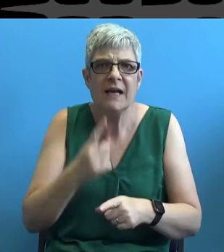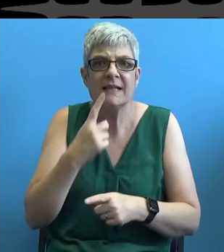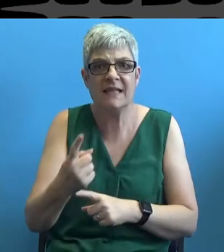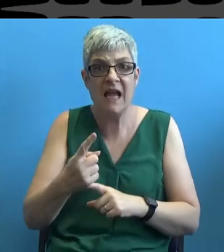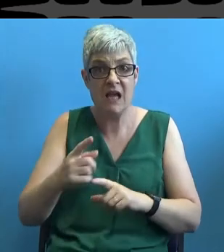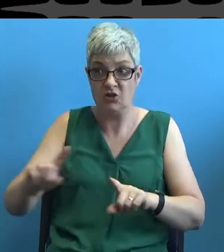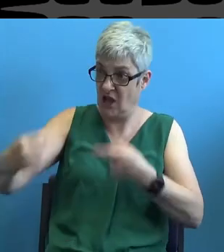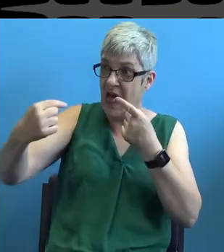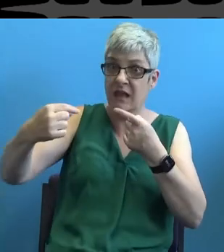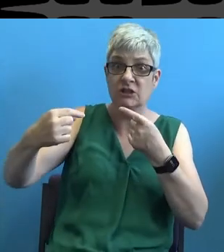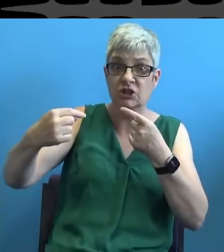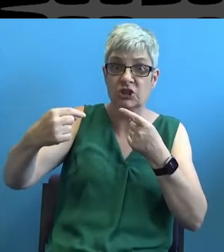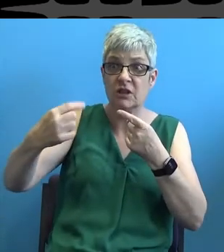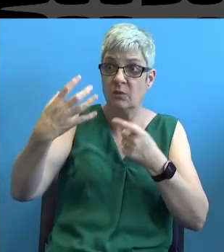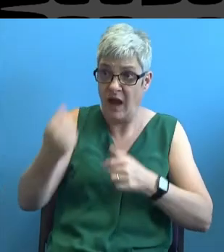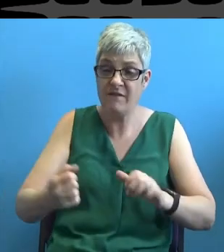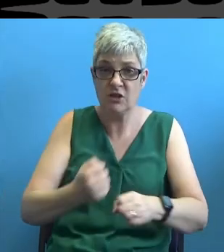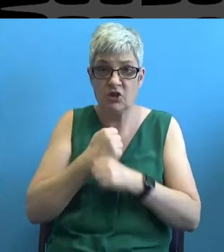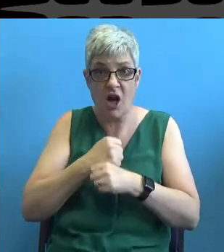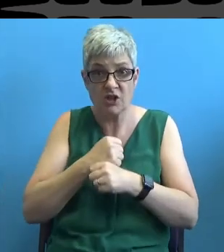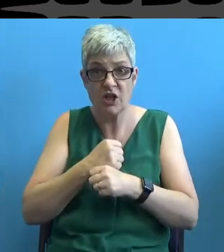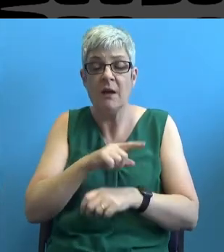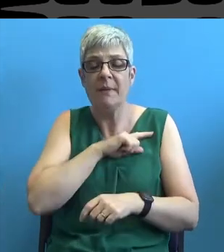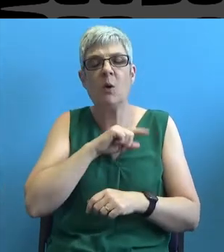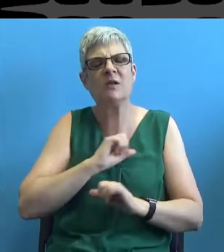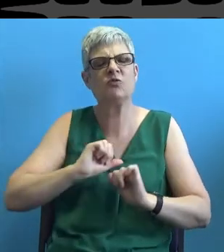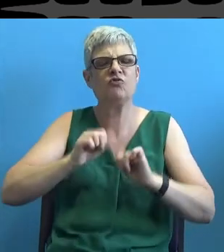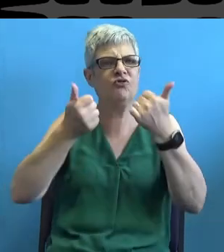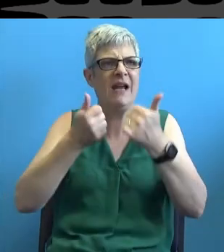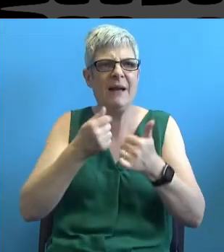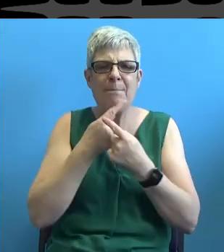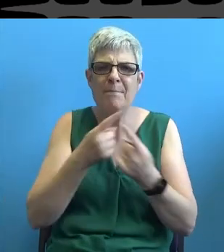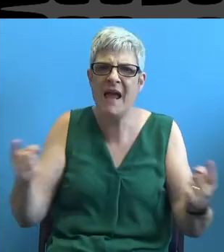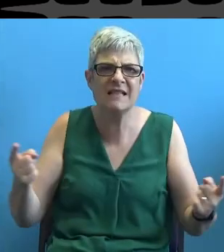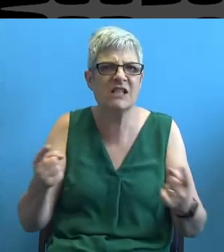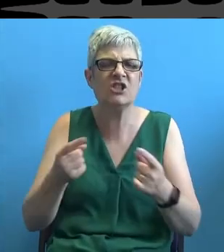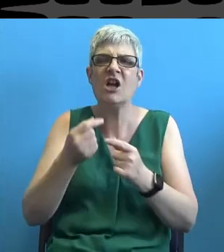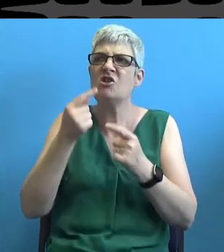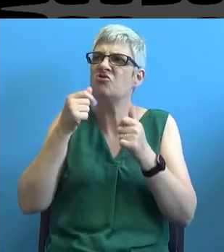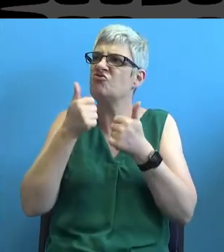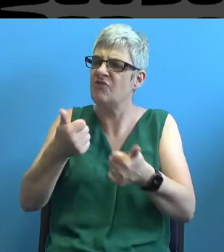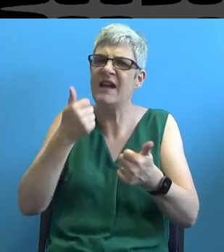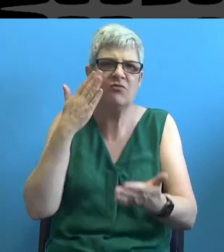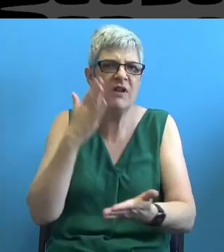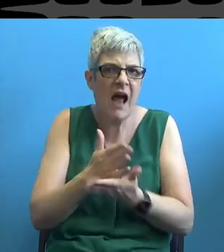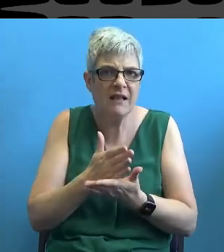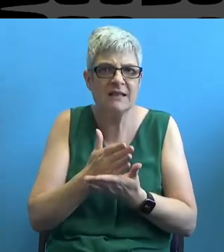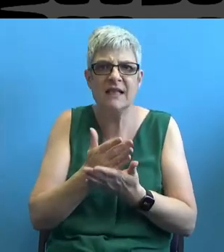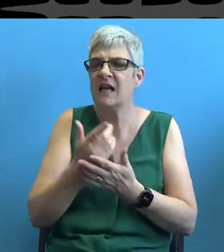great message, there is a great reality in the mercy of God.